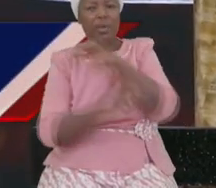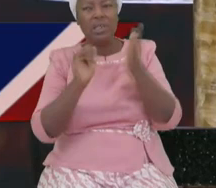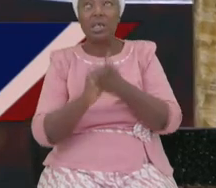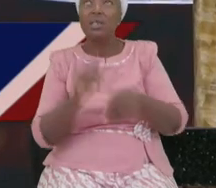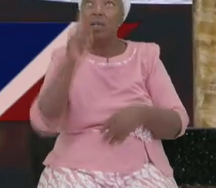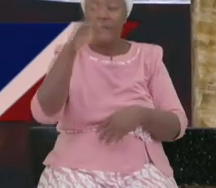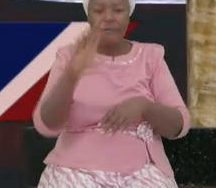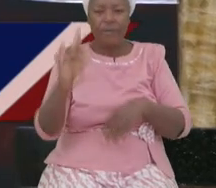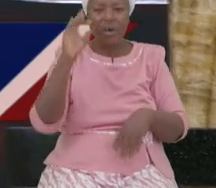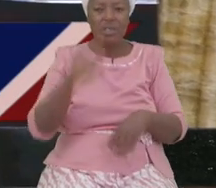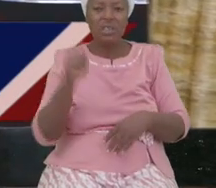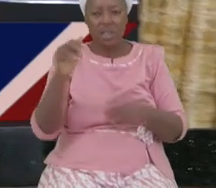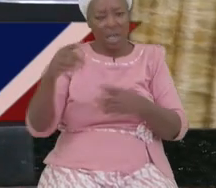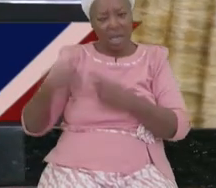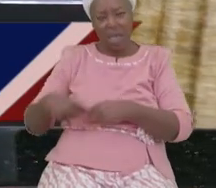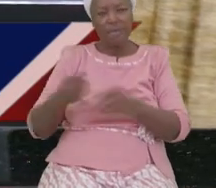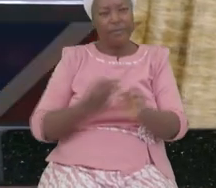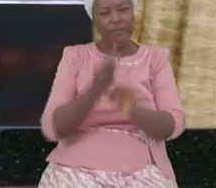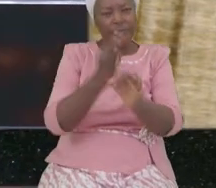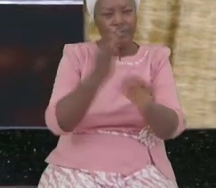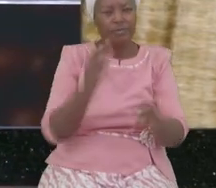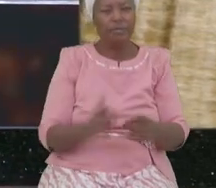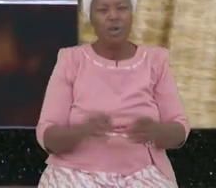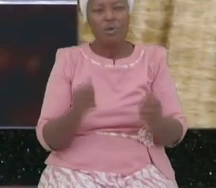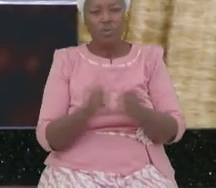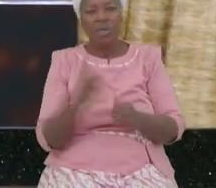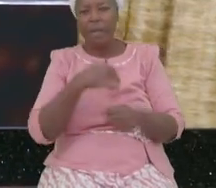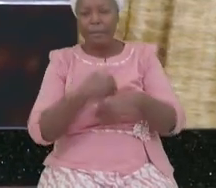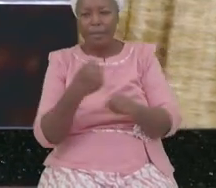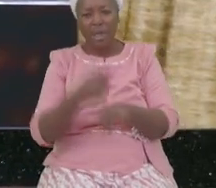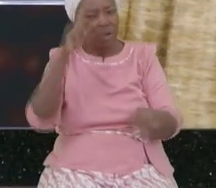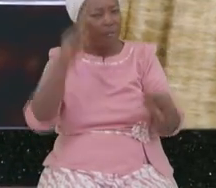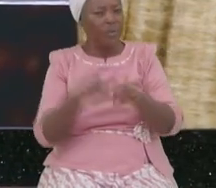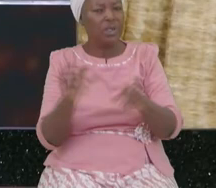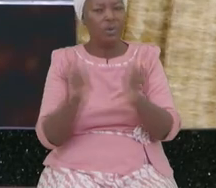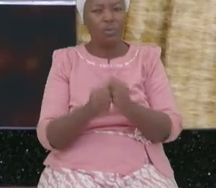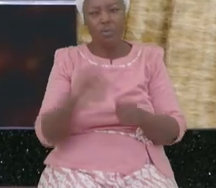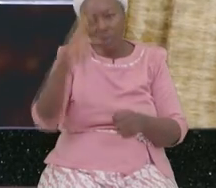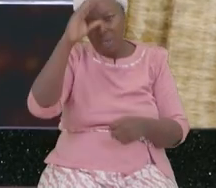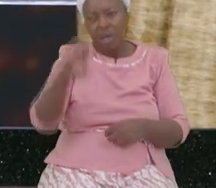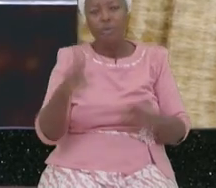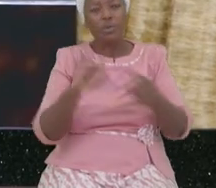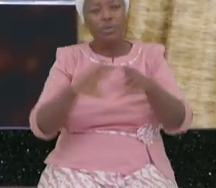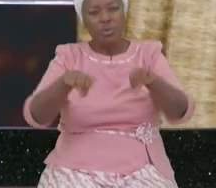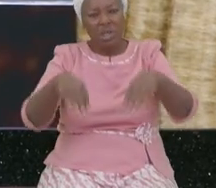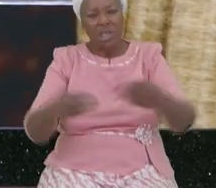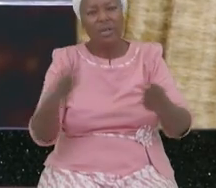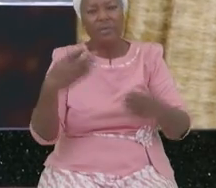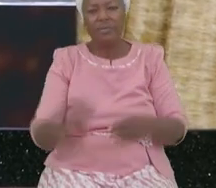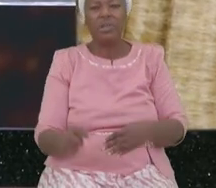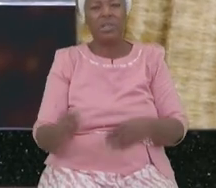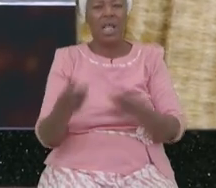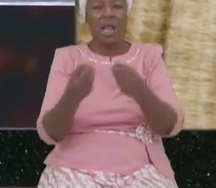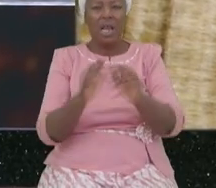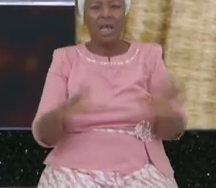heart faithful before thee and made a covenant with him to give the land of